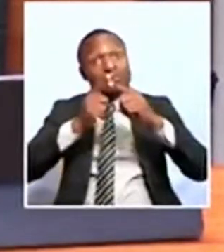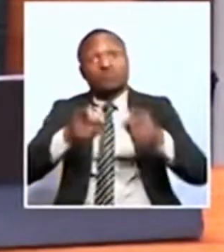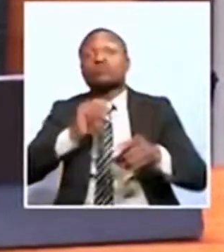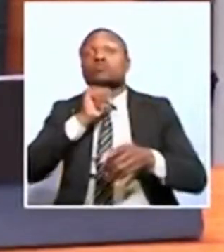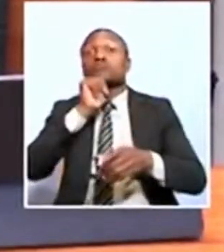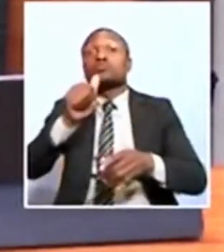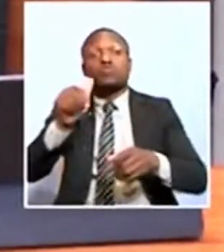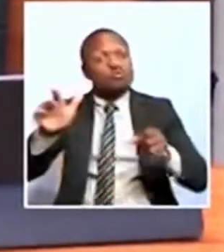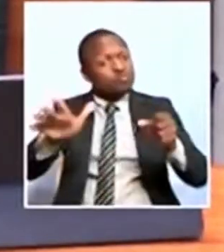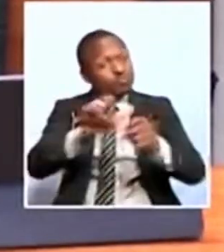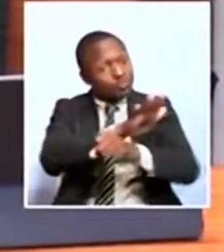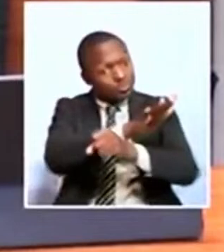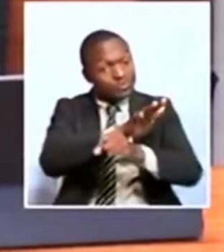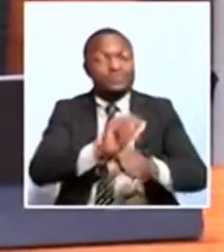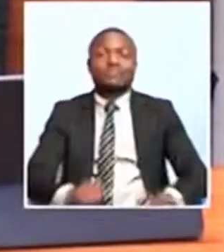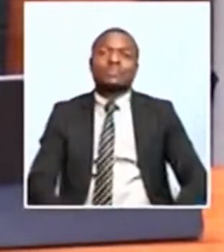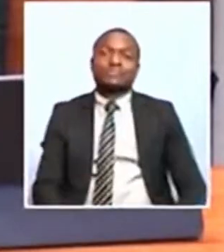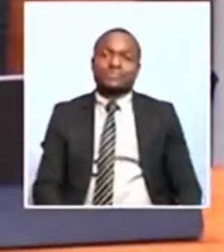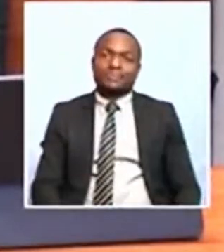full.